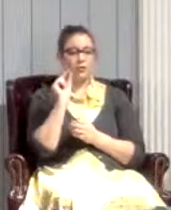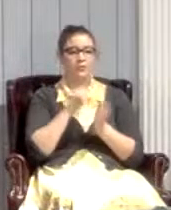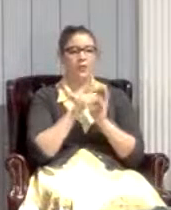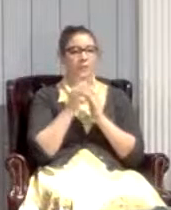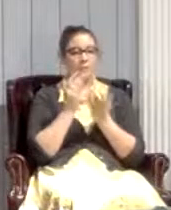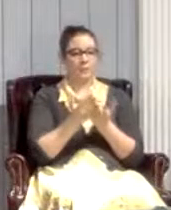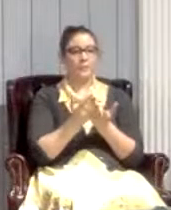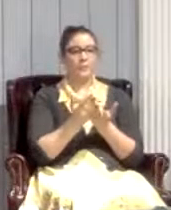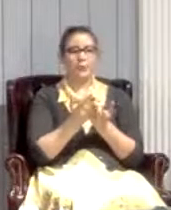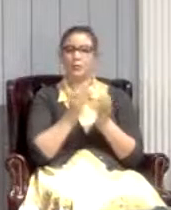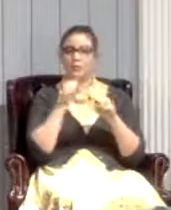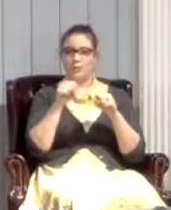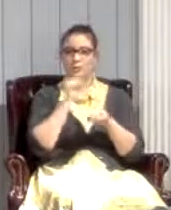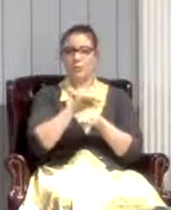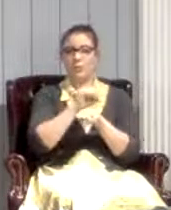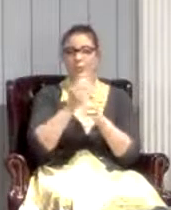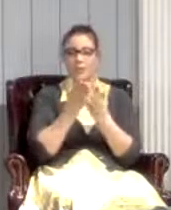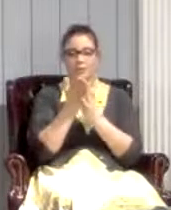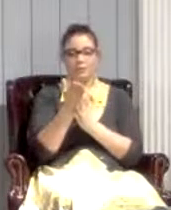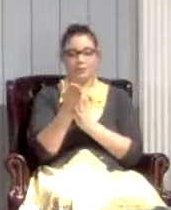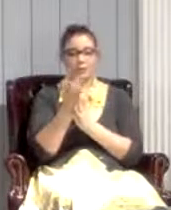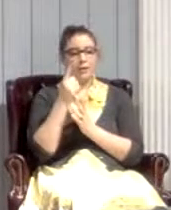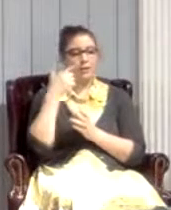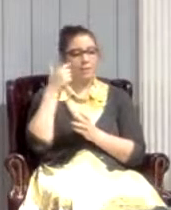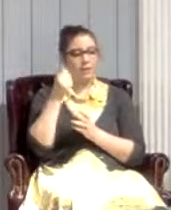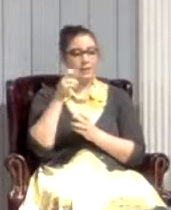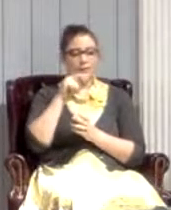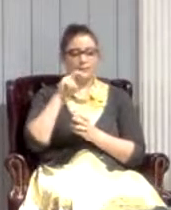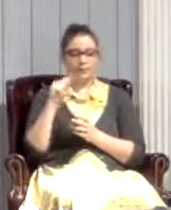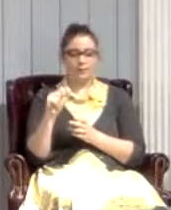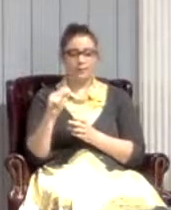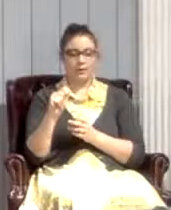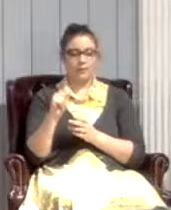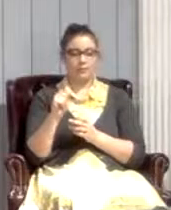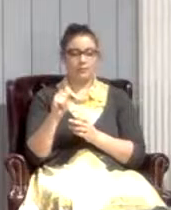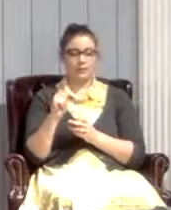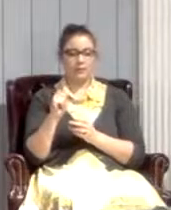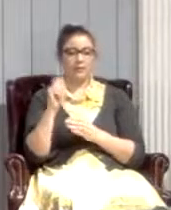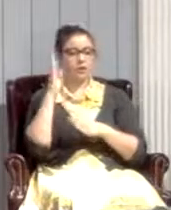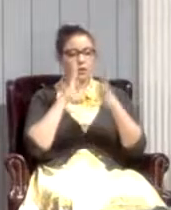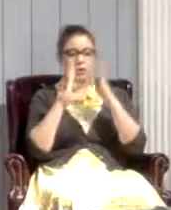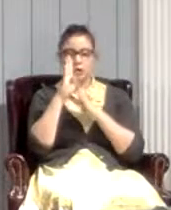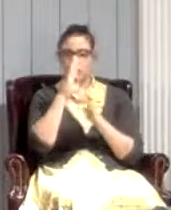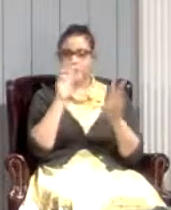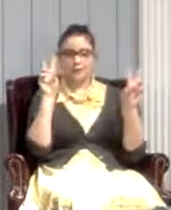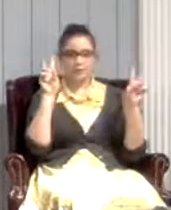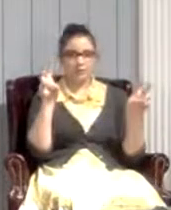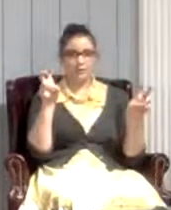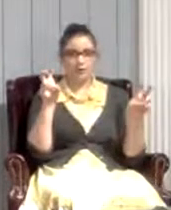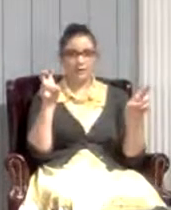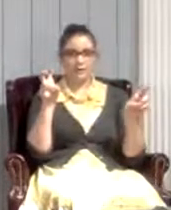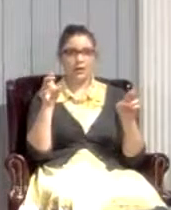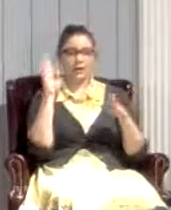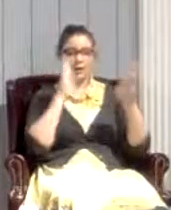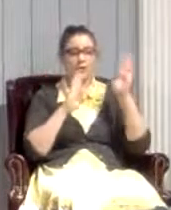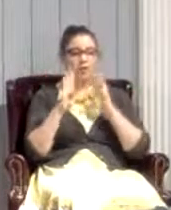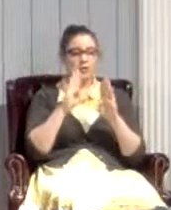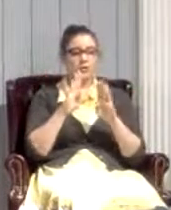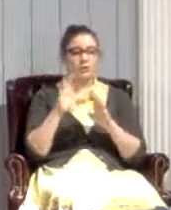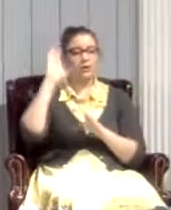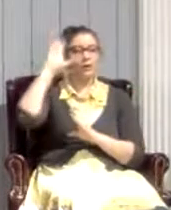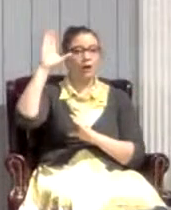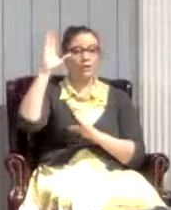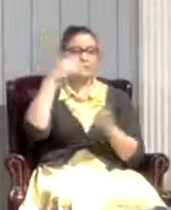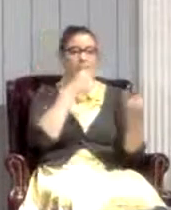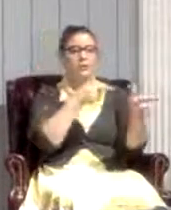here because the New Testament is so very specific concerning the subject and concerning this concept of these weapons